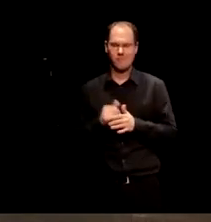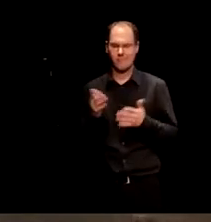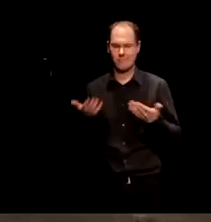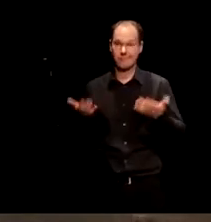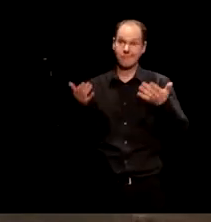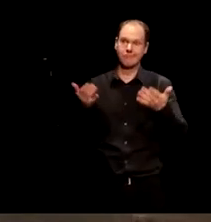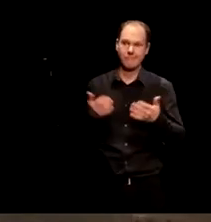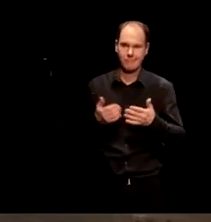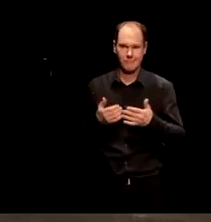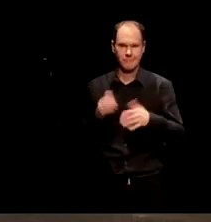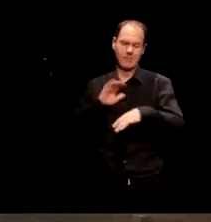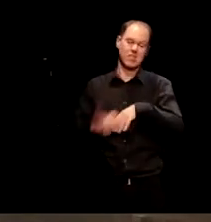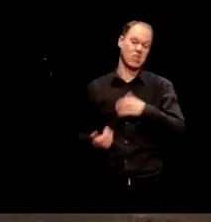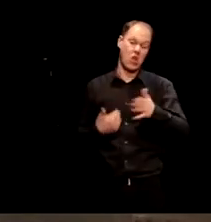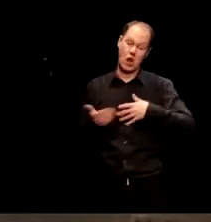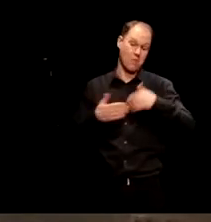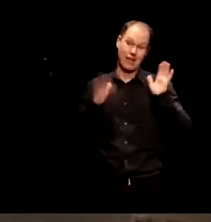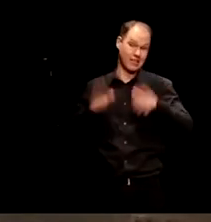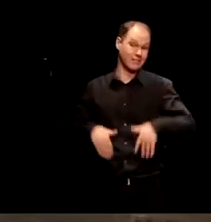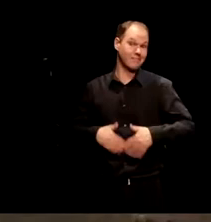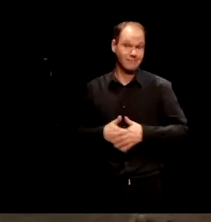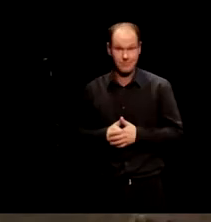Oh, what does it matter now?